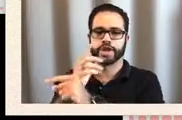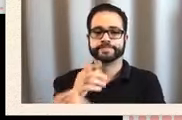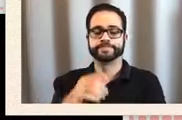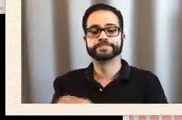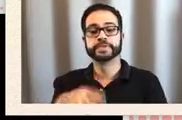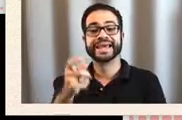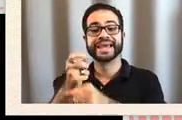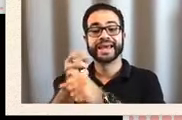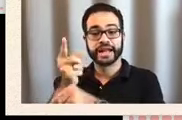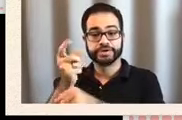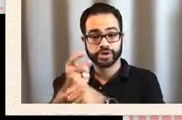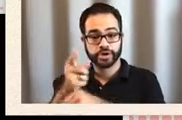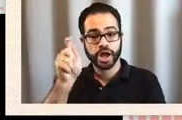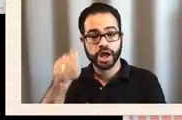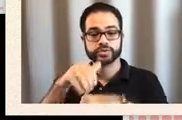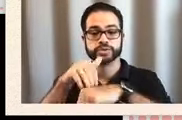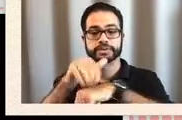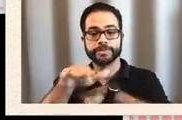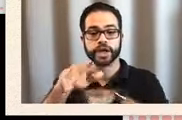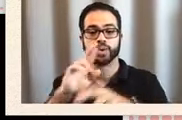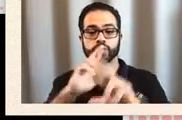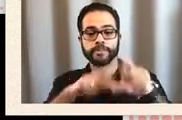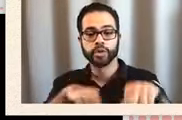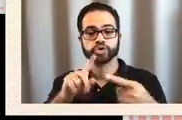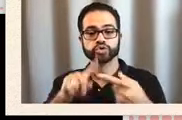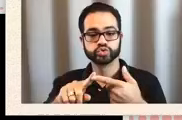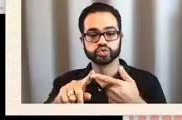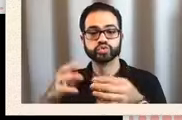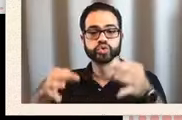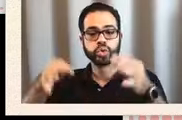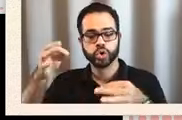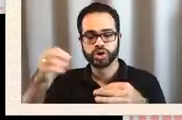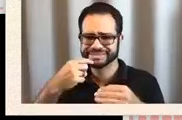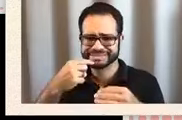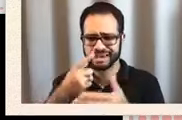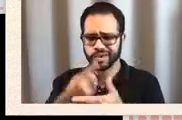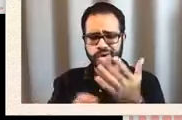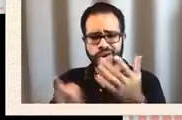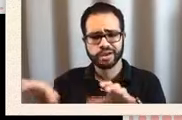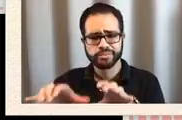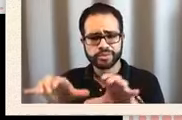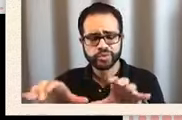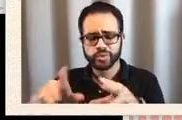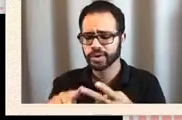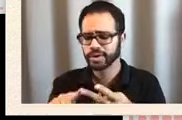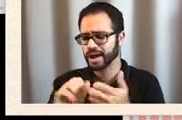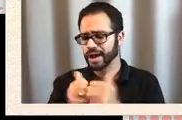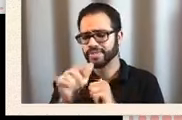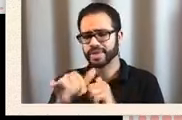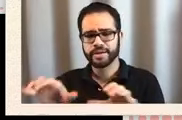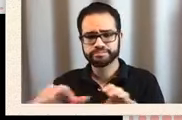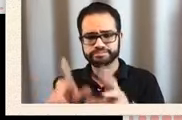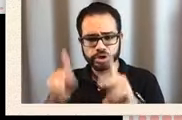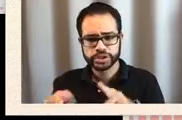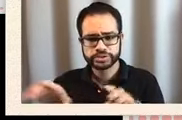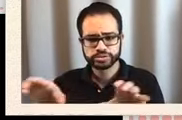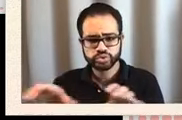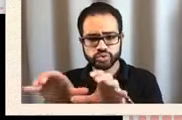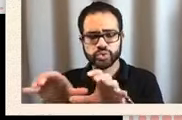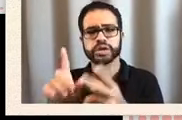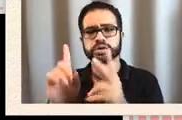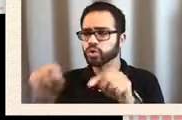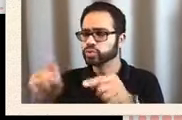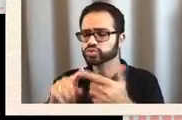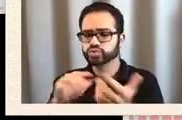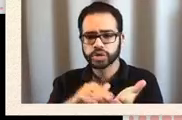court saying what you have been doing, how the person is doing, that they've been to the doctor. And you